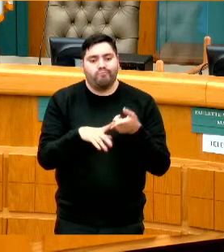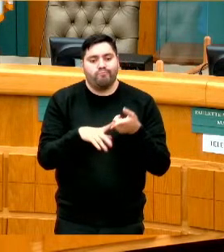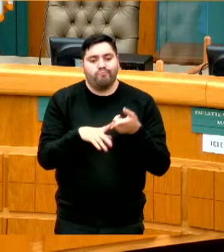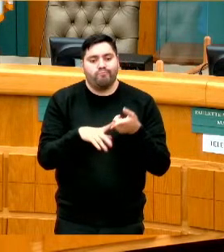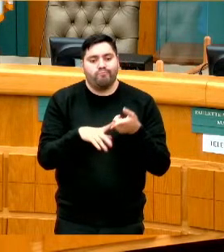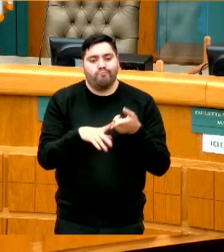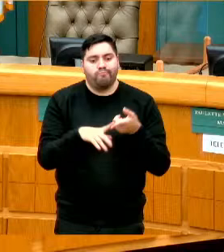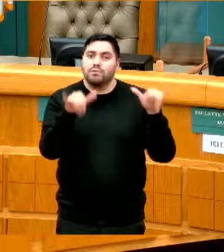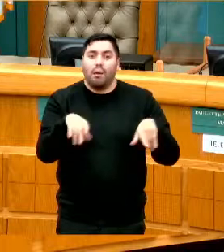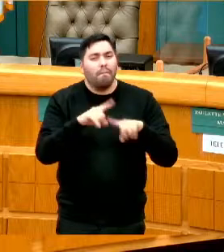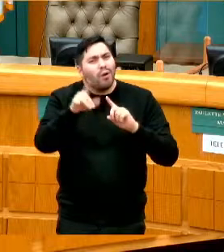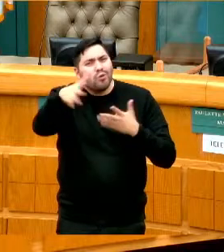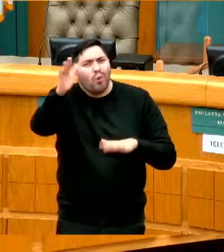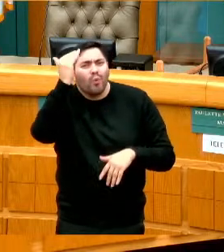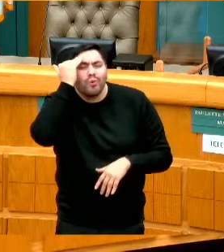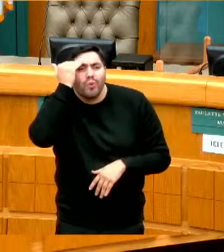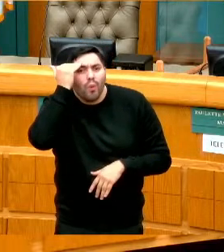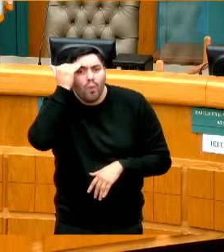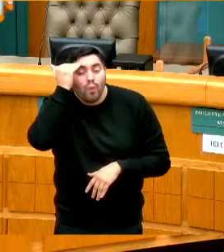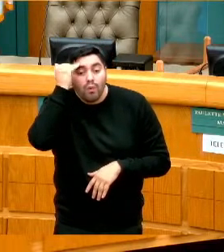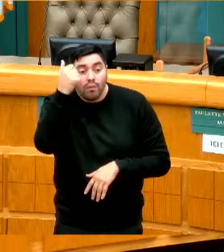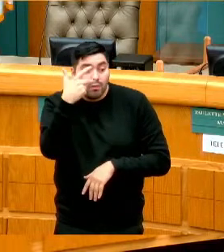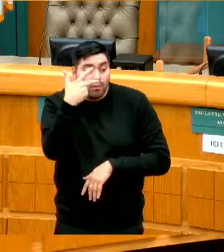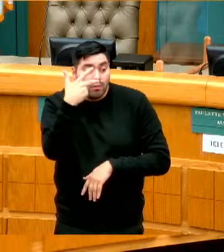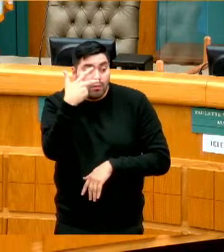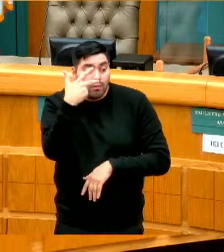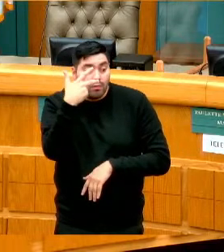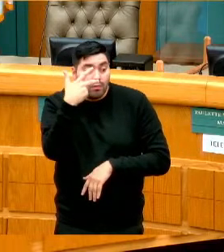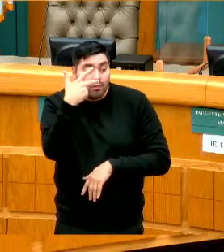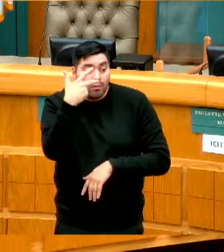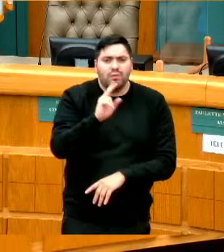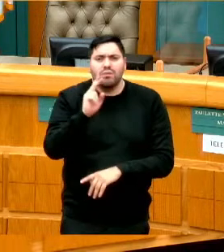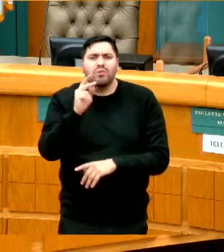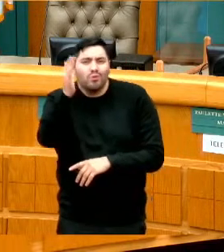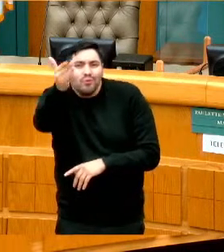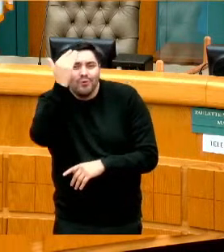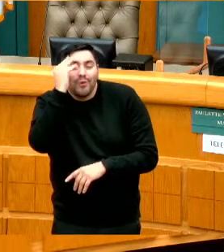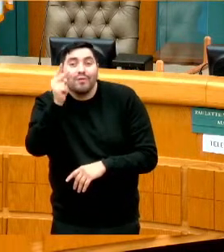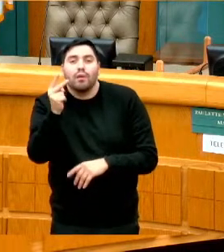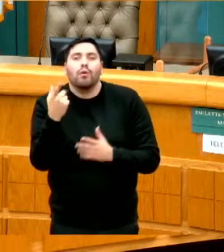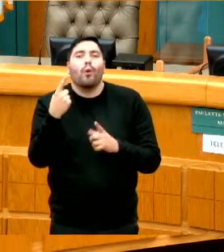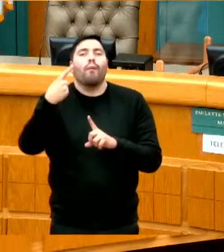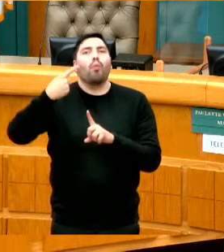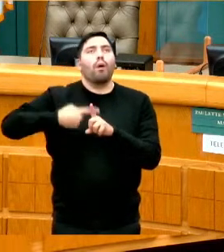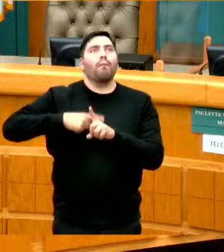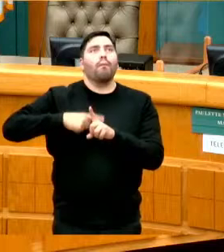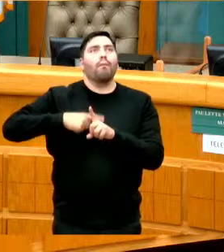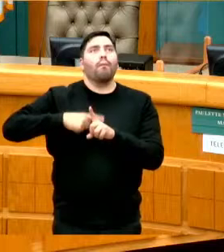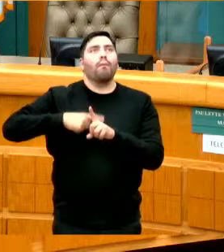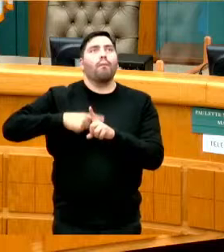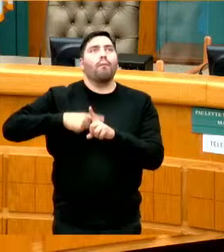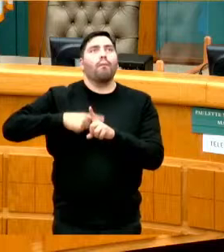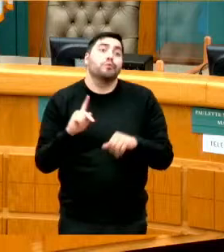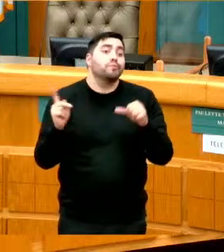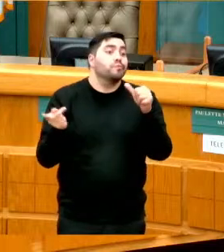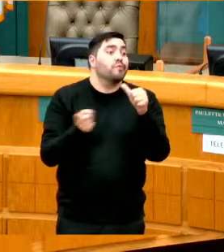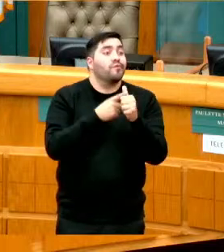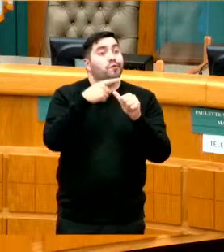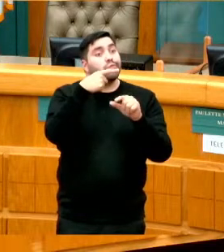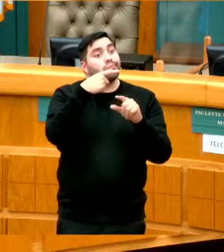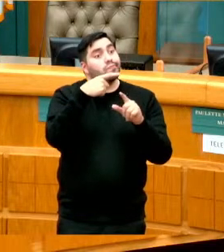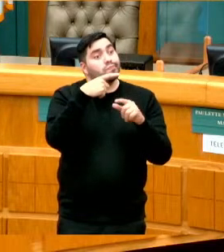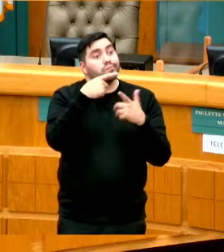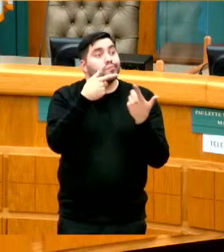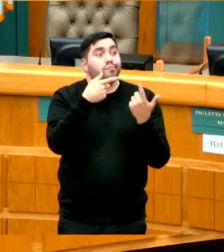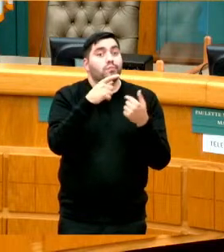know better than anyone when your second dose is due. Just calculate a month later. So if you got your first dose March